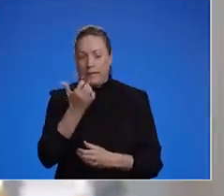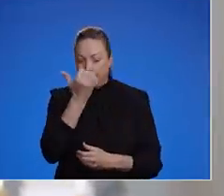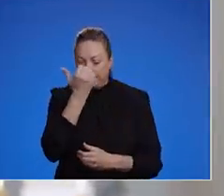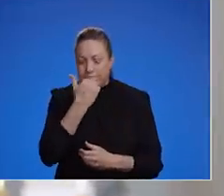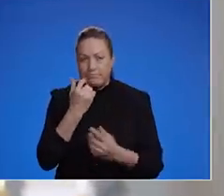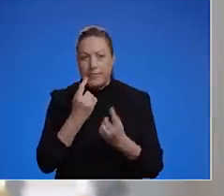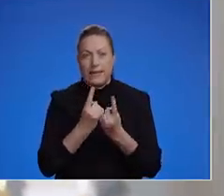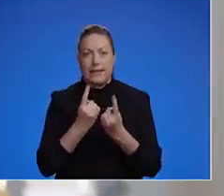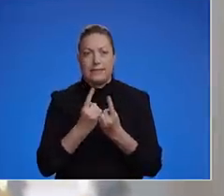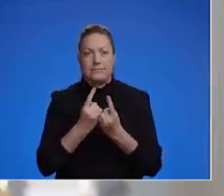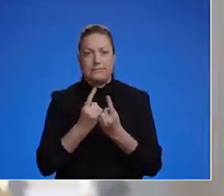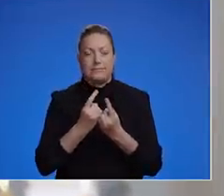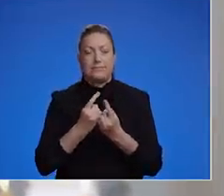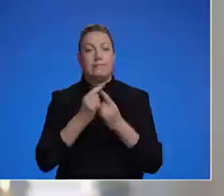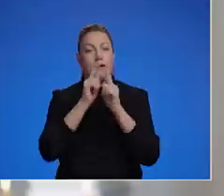little things.